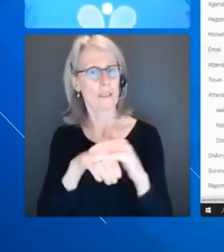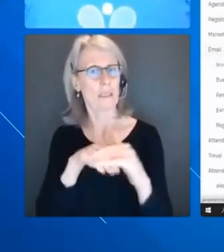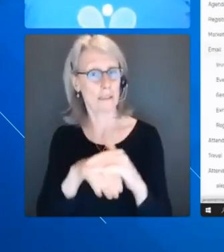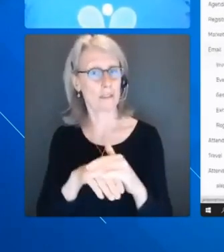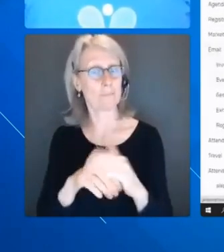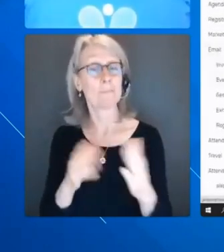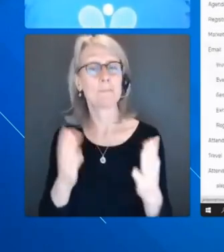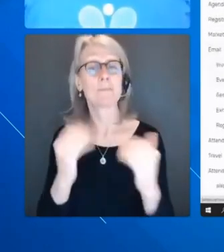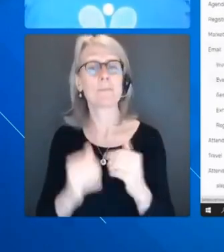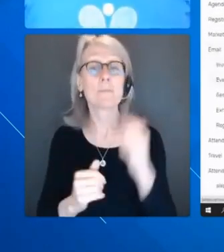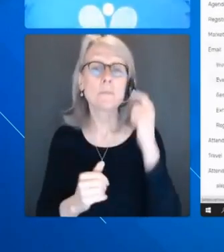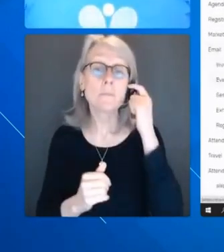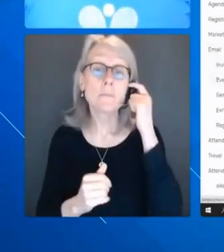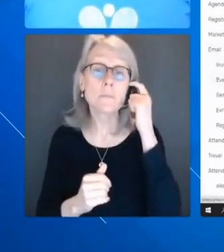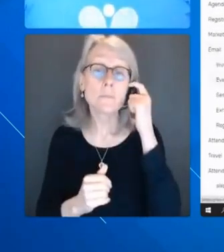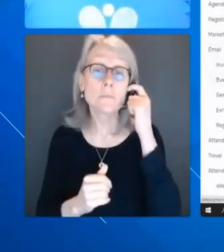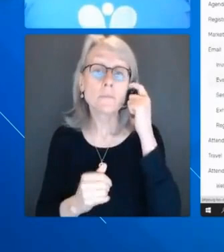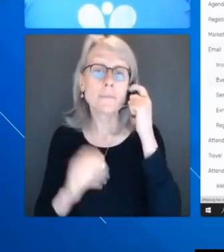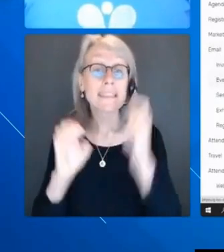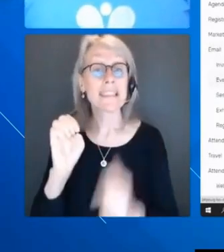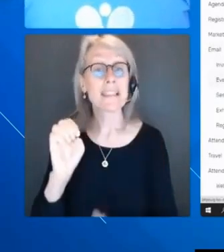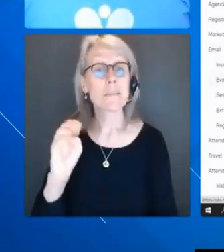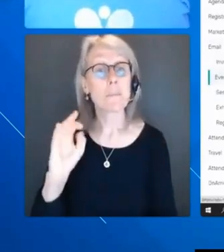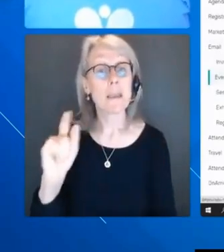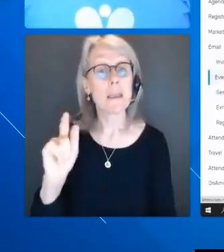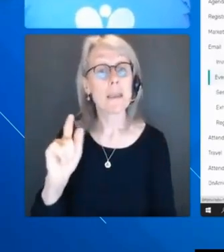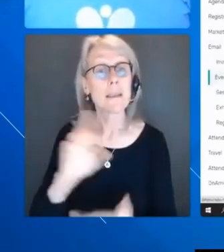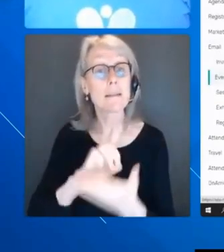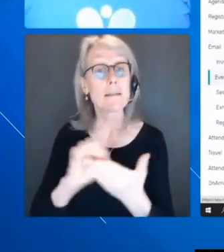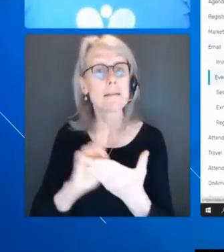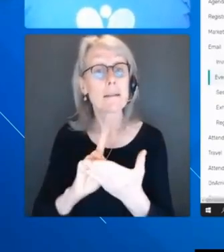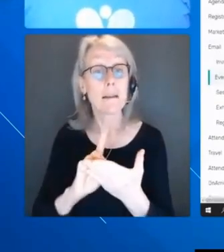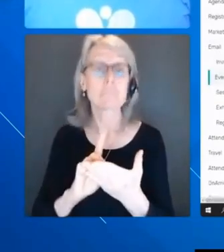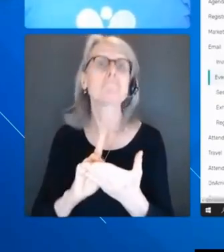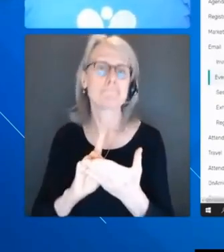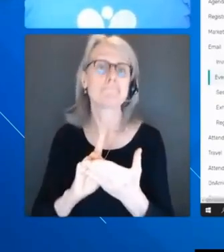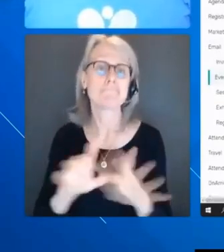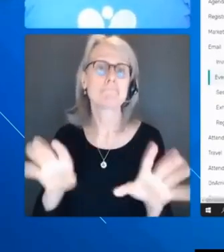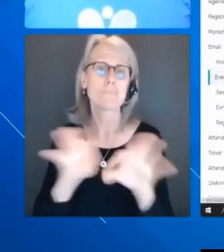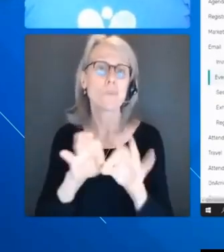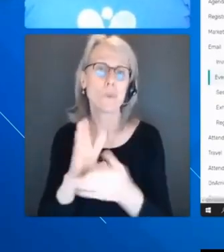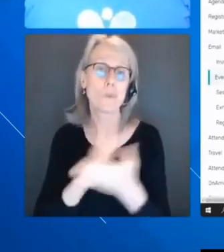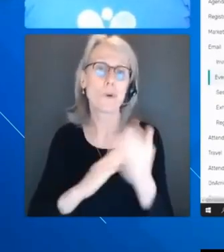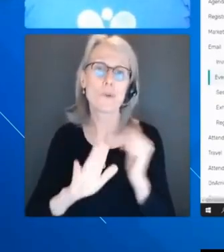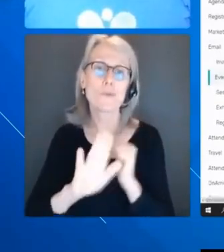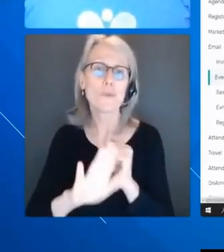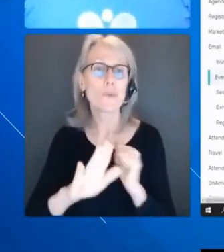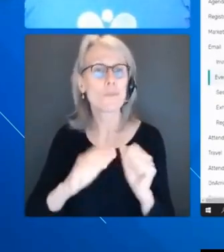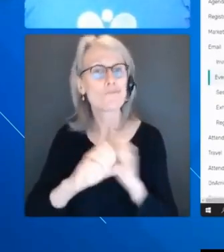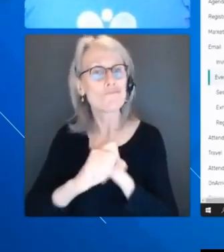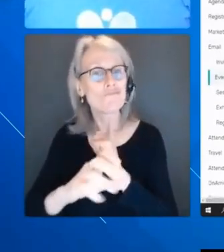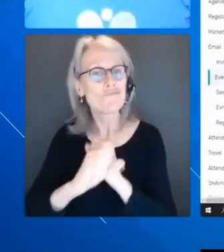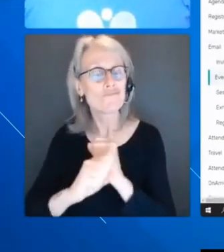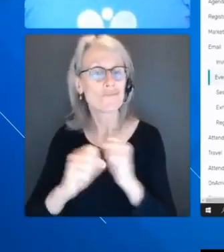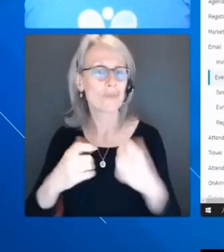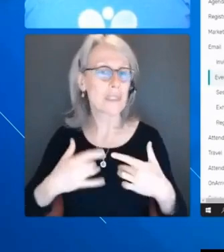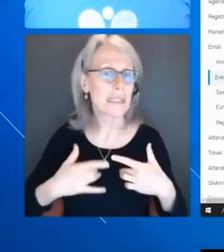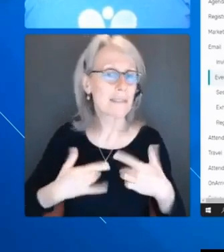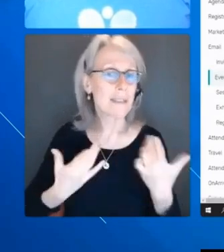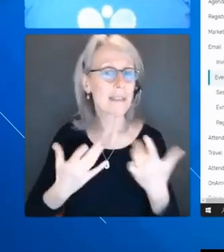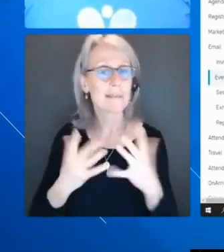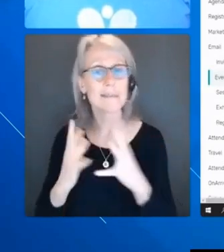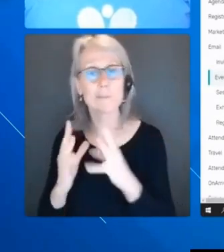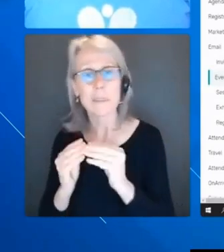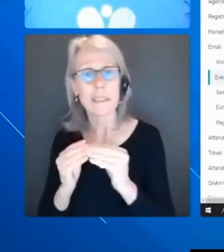Lastly, I'm going to highlight the email designer. Emails are a very important part of your promotional aspect and campaign for your meetings and